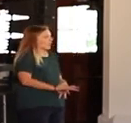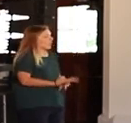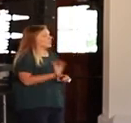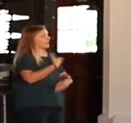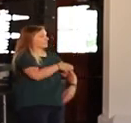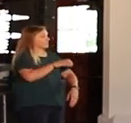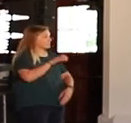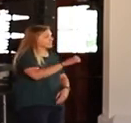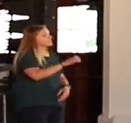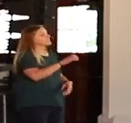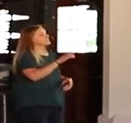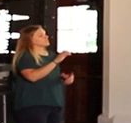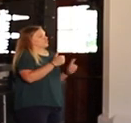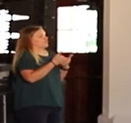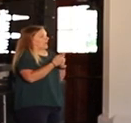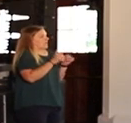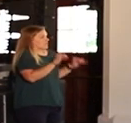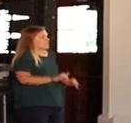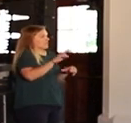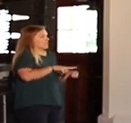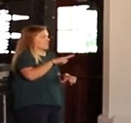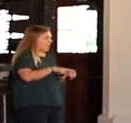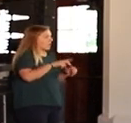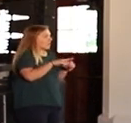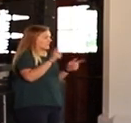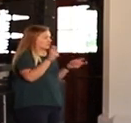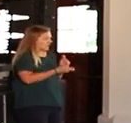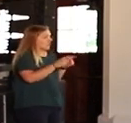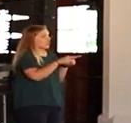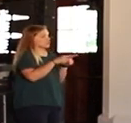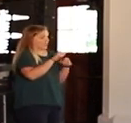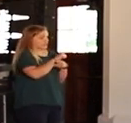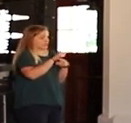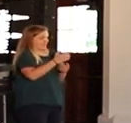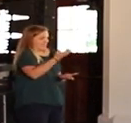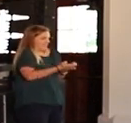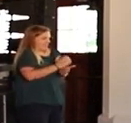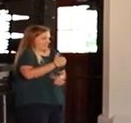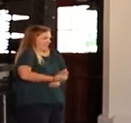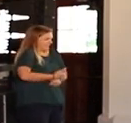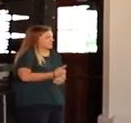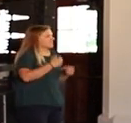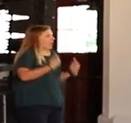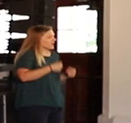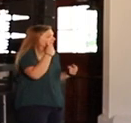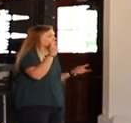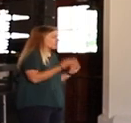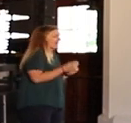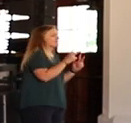you to challenge the status quo, and we train you to make an evidence-based argument for change, whether it be